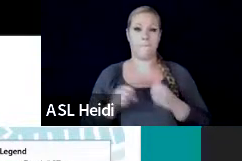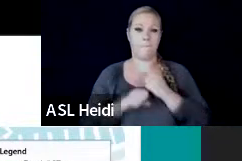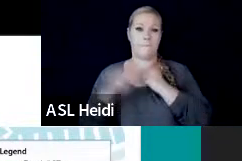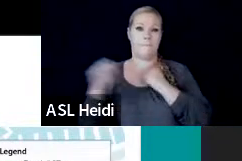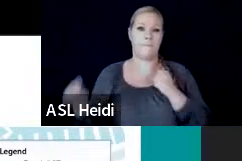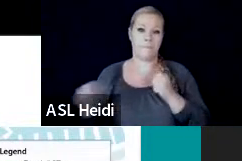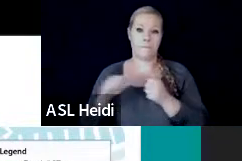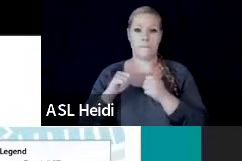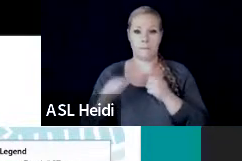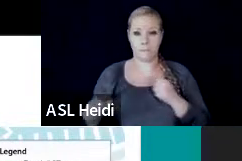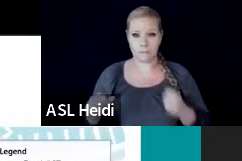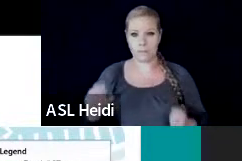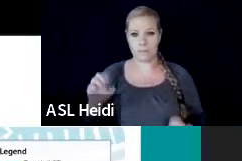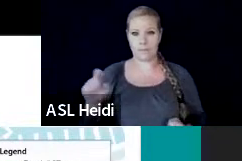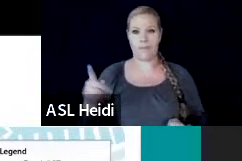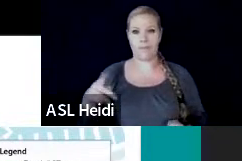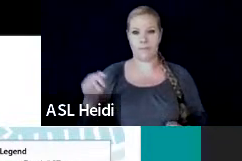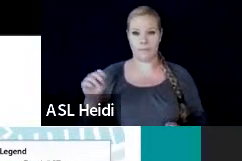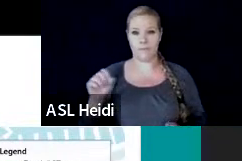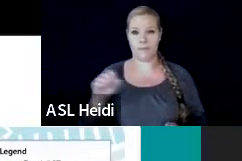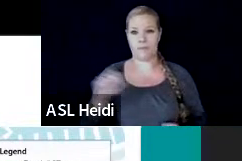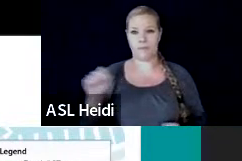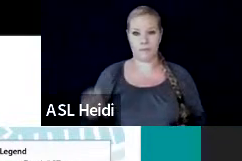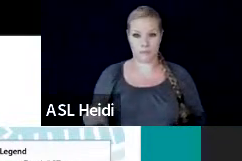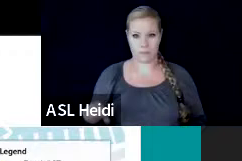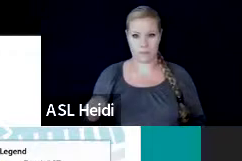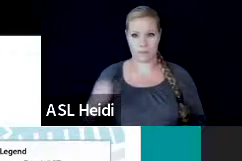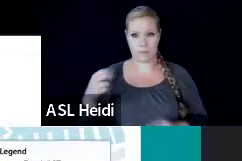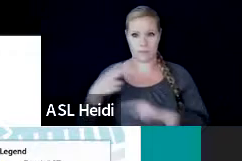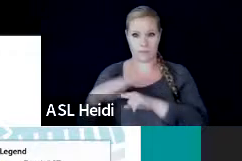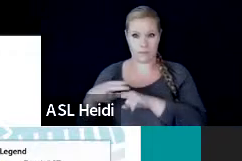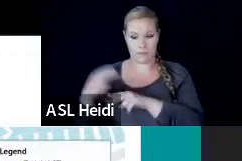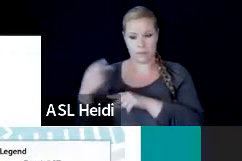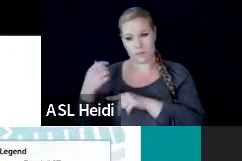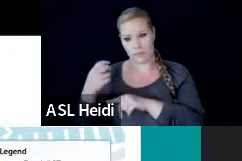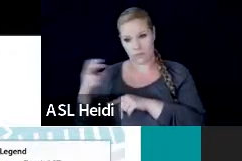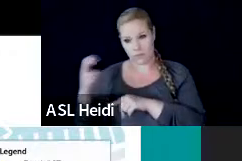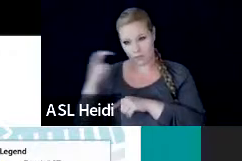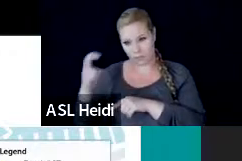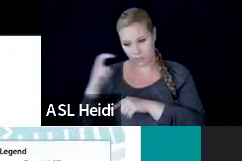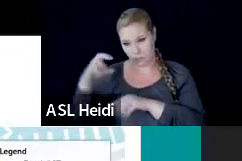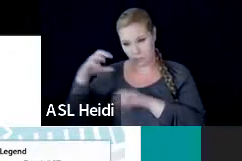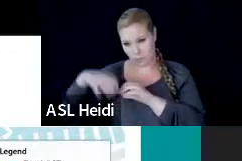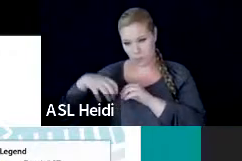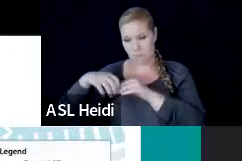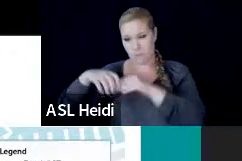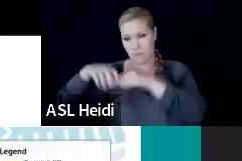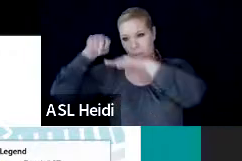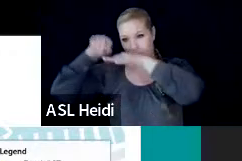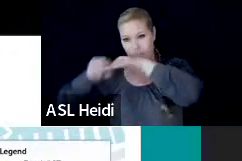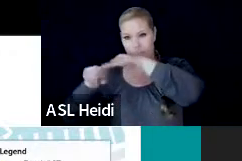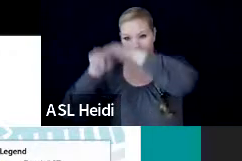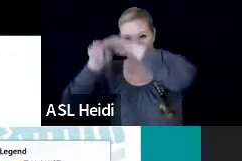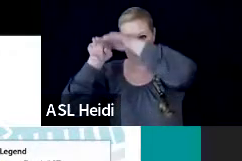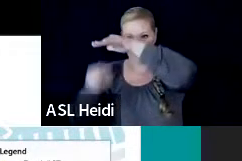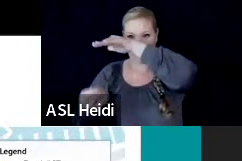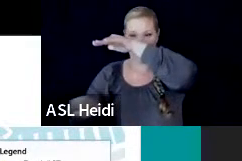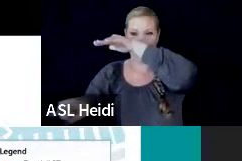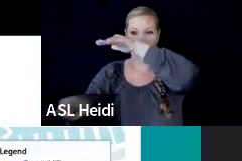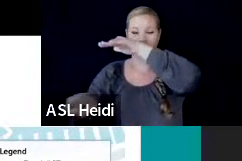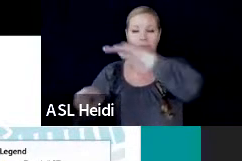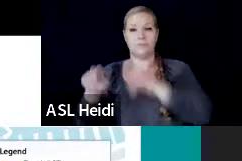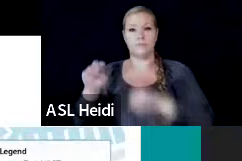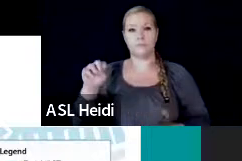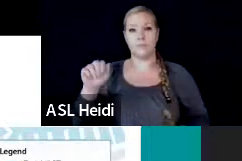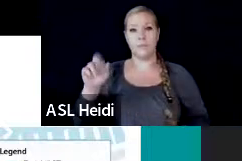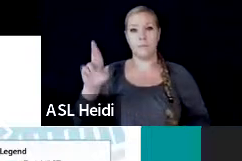Expo station, transit station. It would go underneath Marine Drive, go